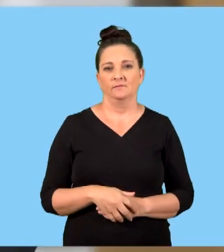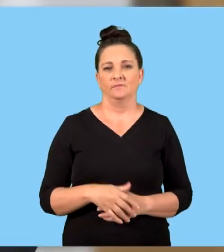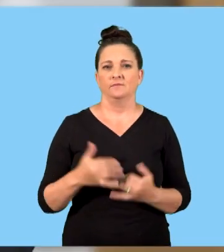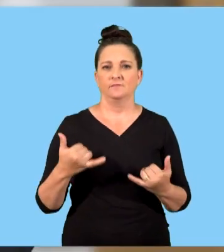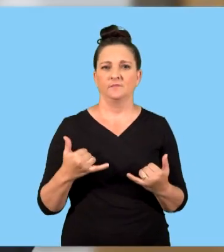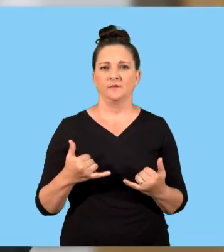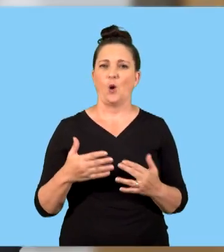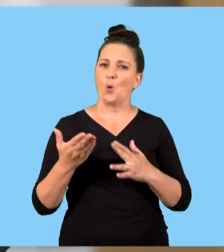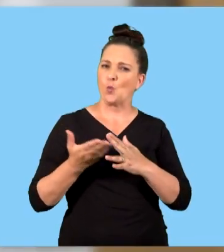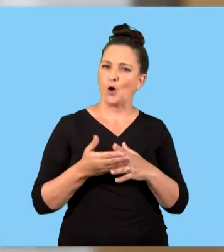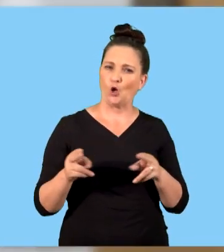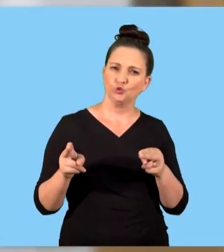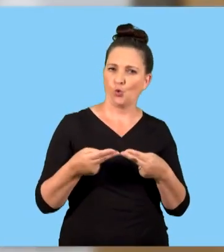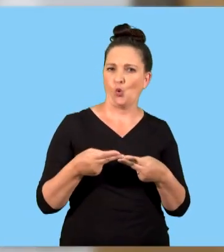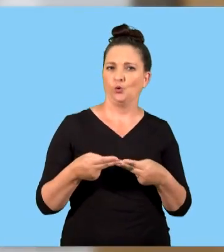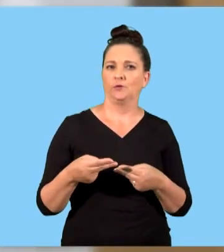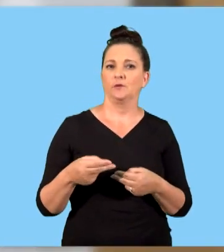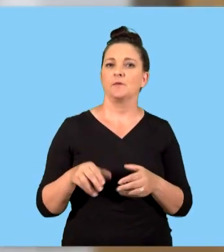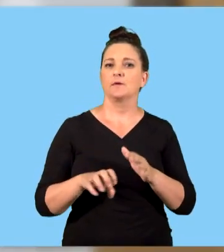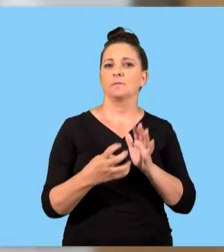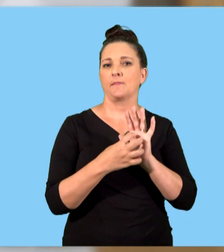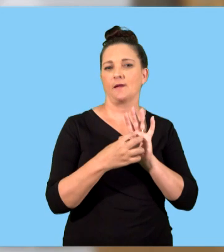millimeters. Guys, let us quickly take a short